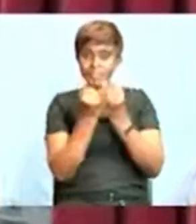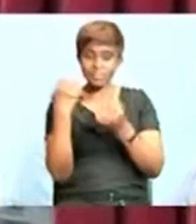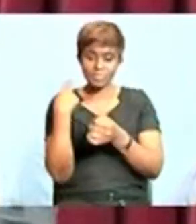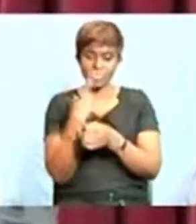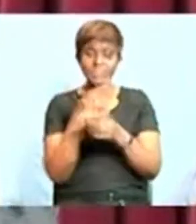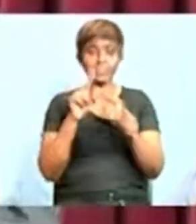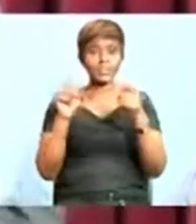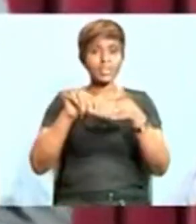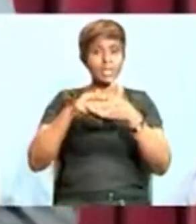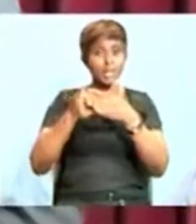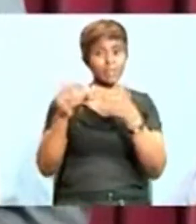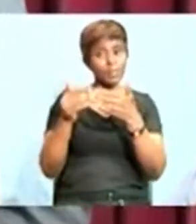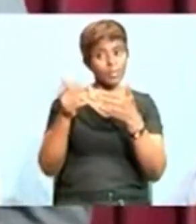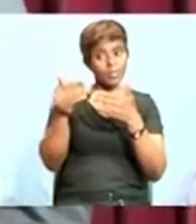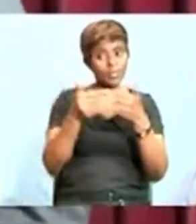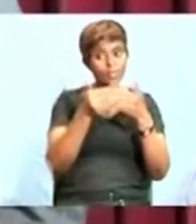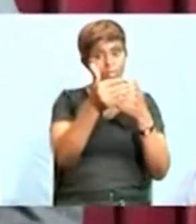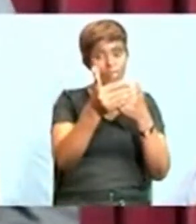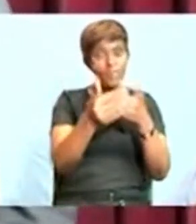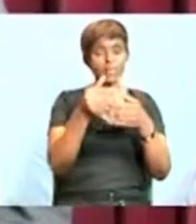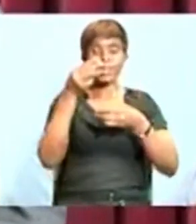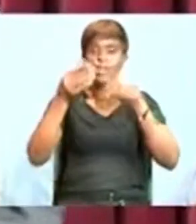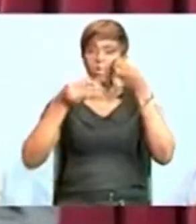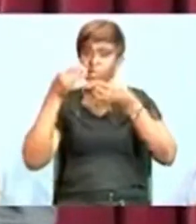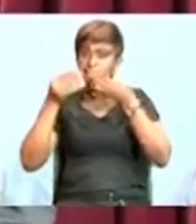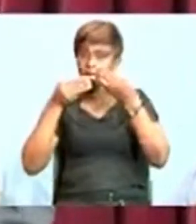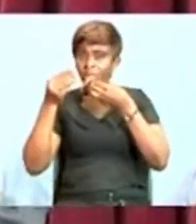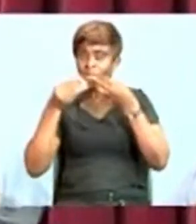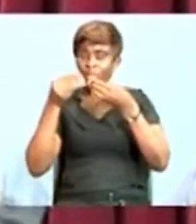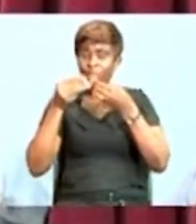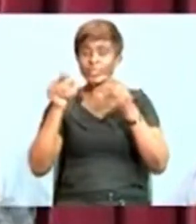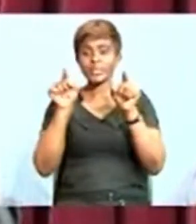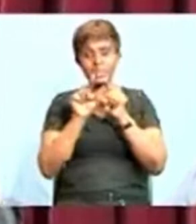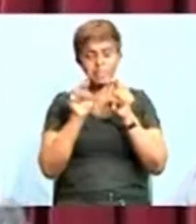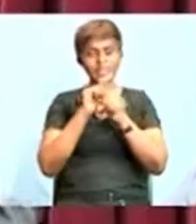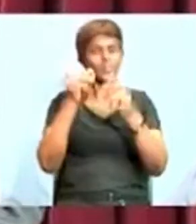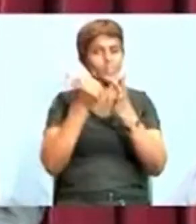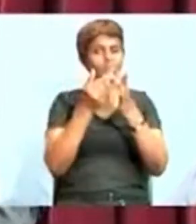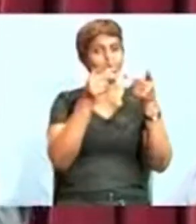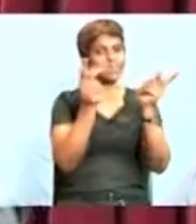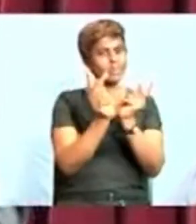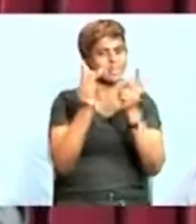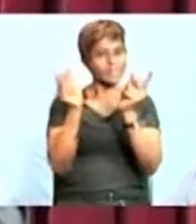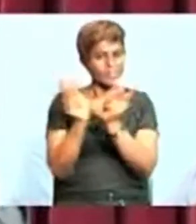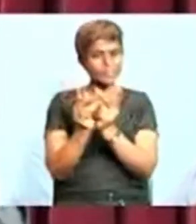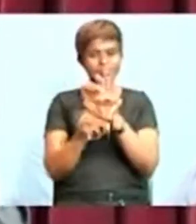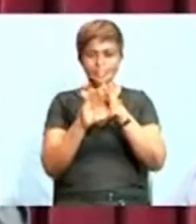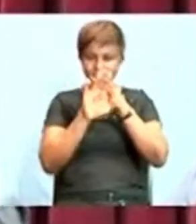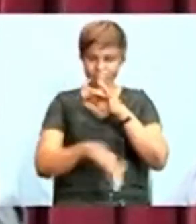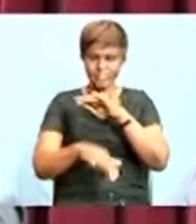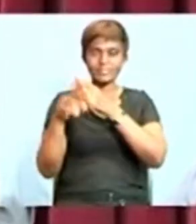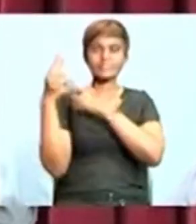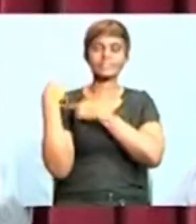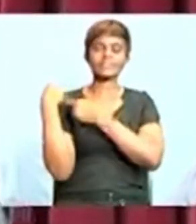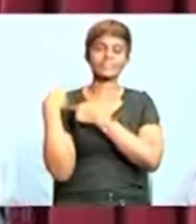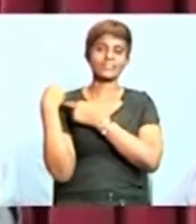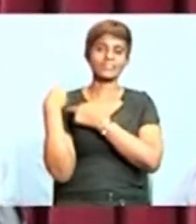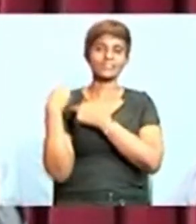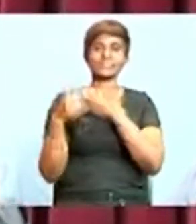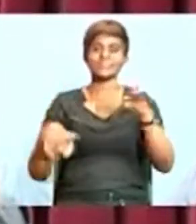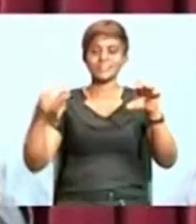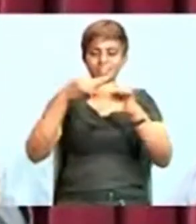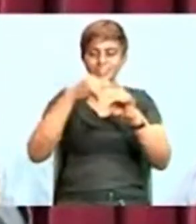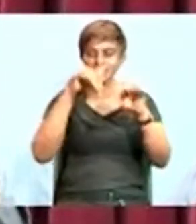extension to the motel and all the facilities under our charge, including